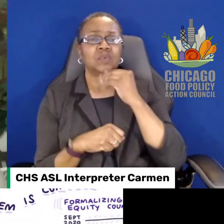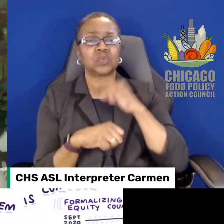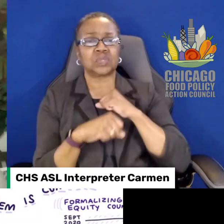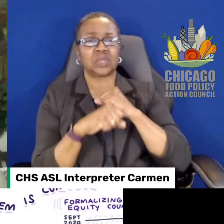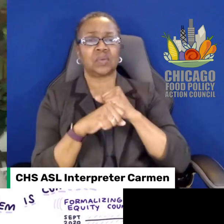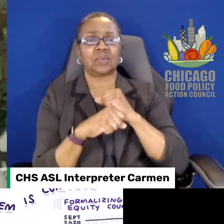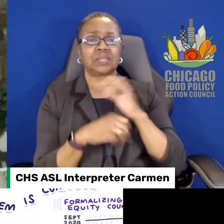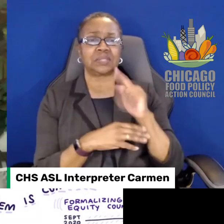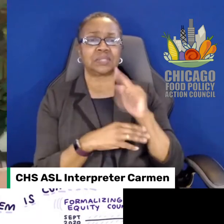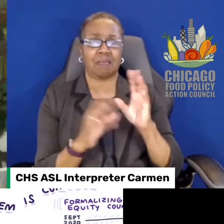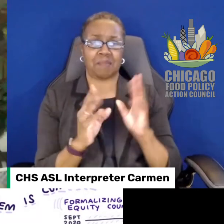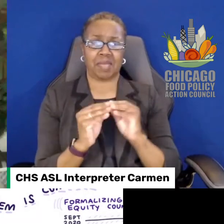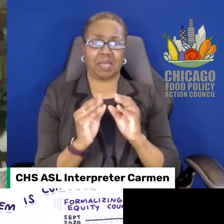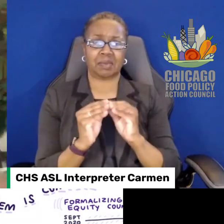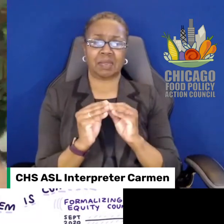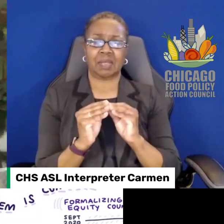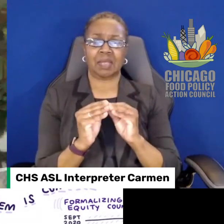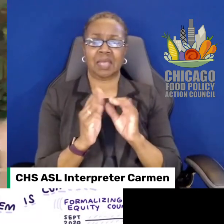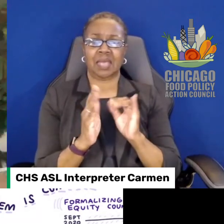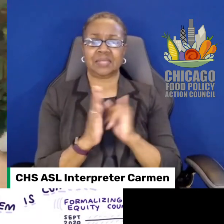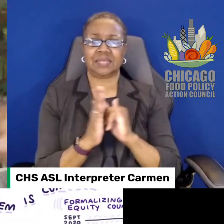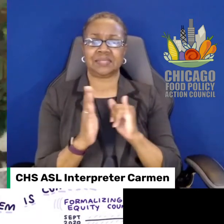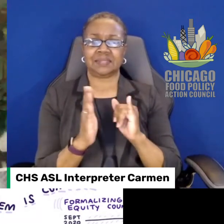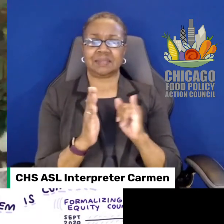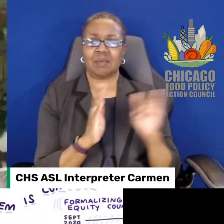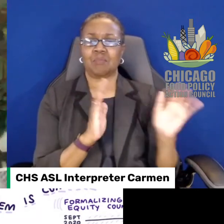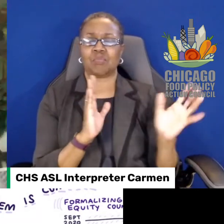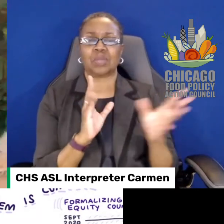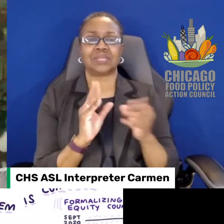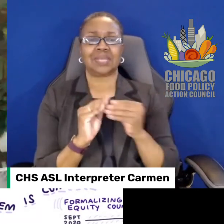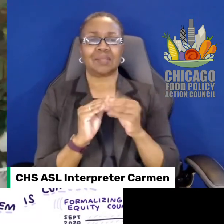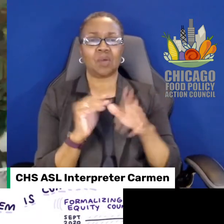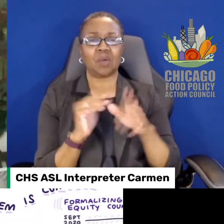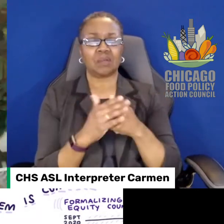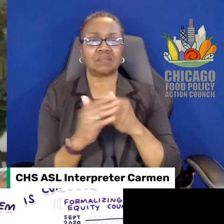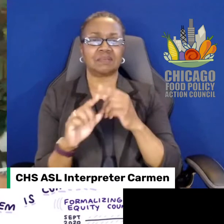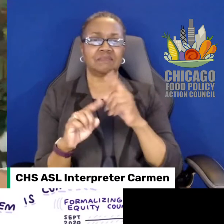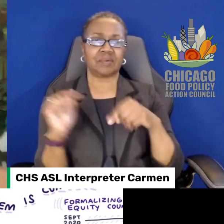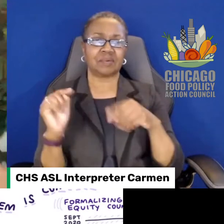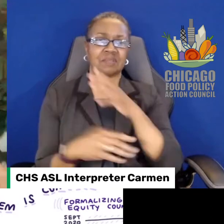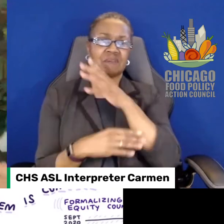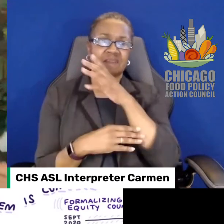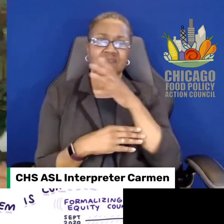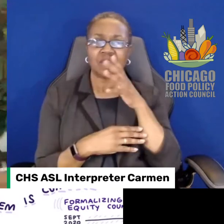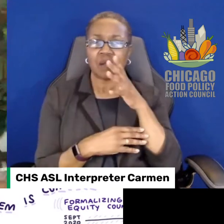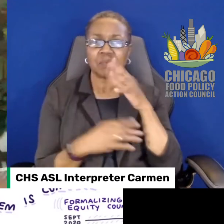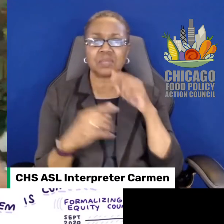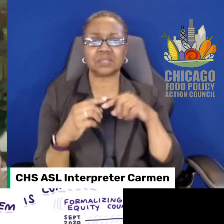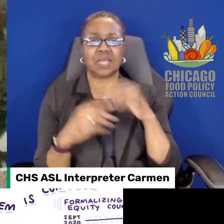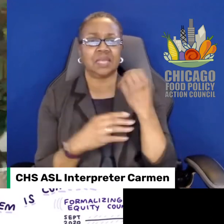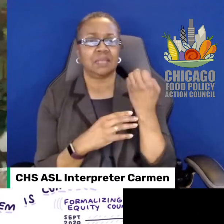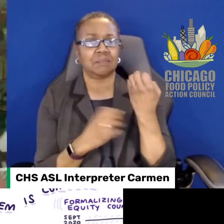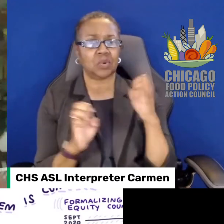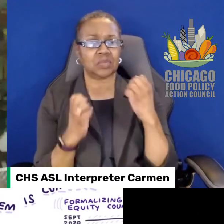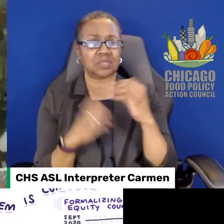of emergent, brought together all the kind of farmers and emergency food. And there was just a baby kind